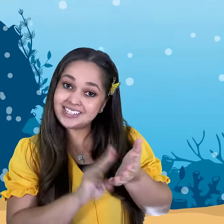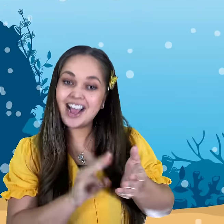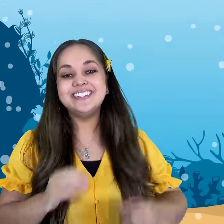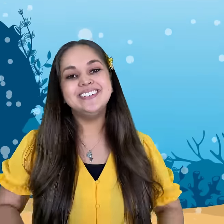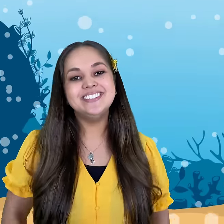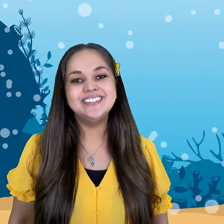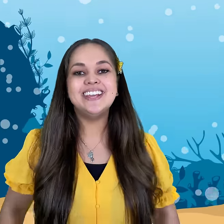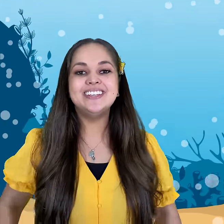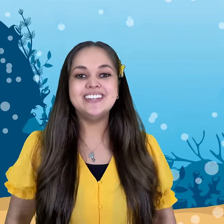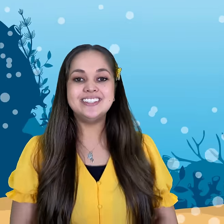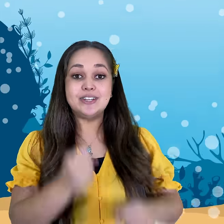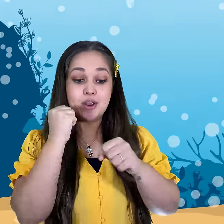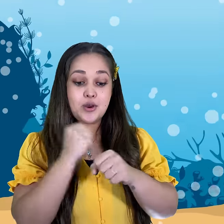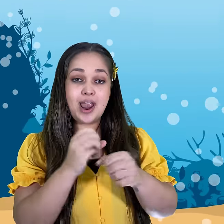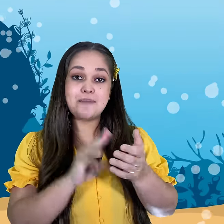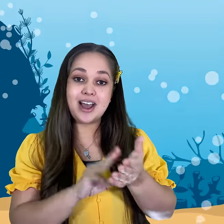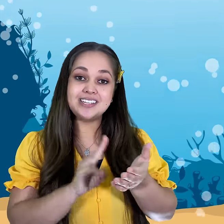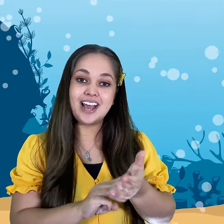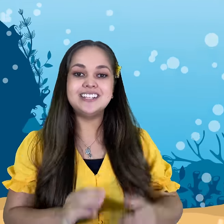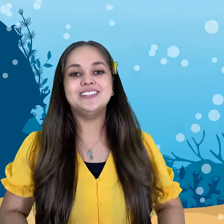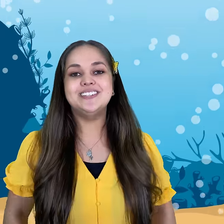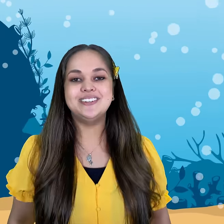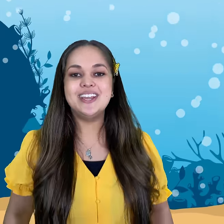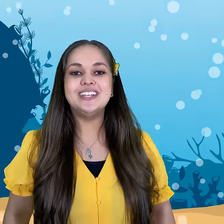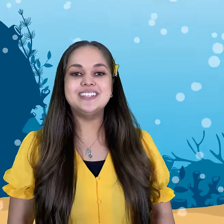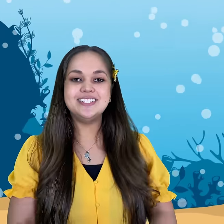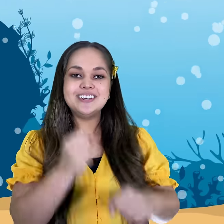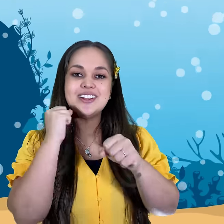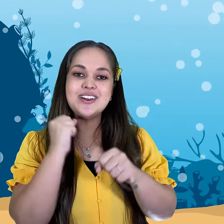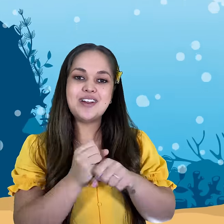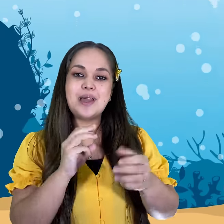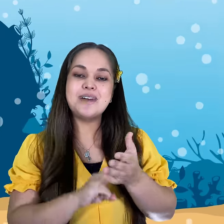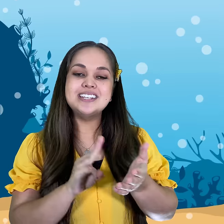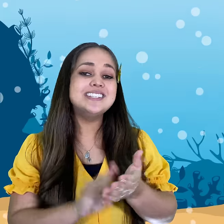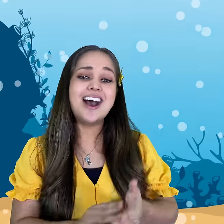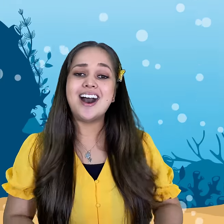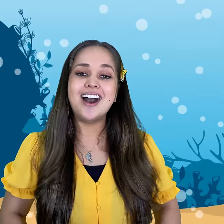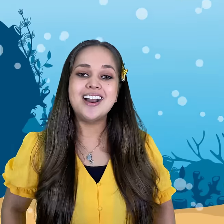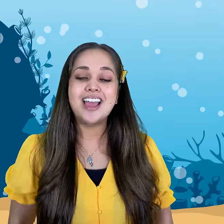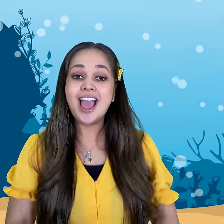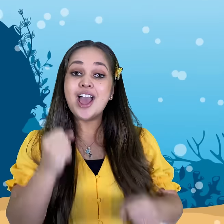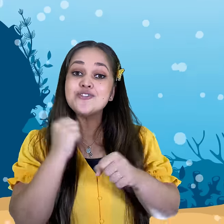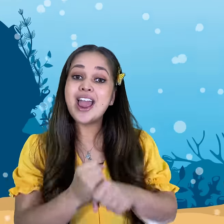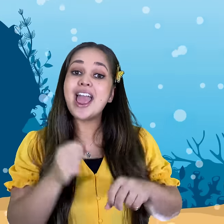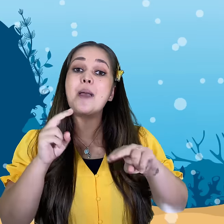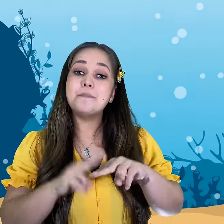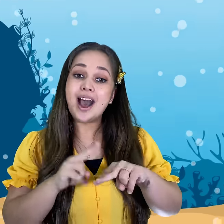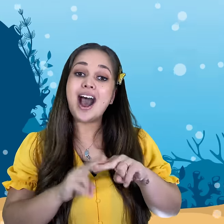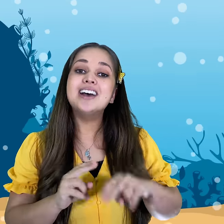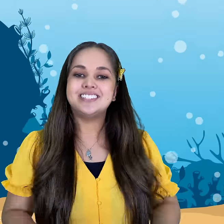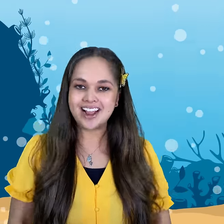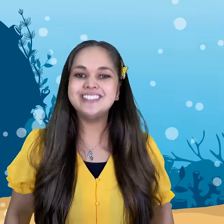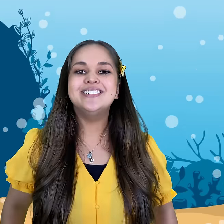grandma shark did do, grandma shark did do, grandma shark.